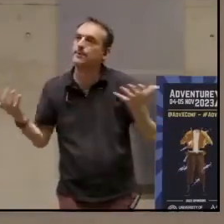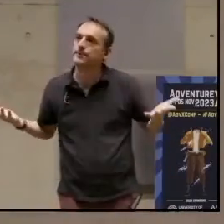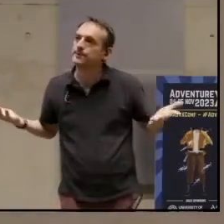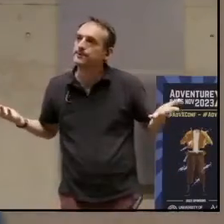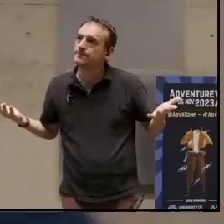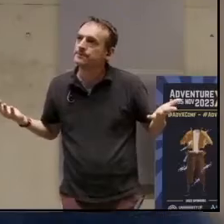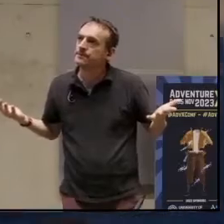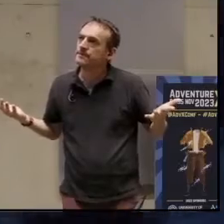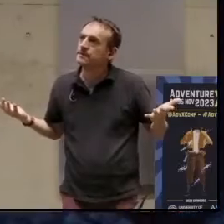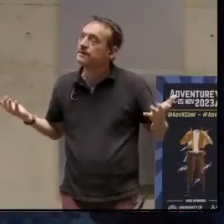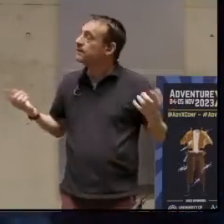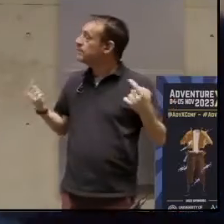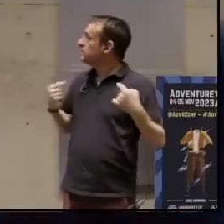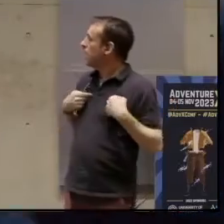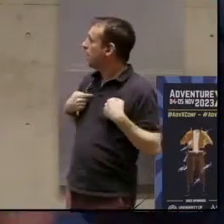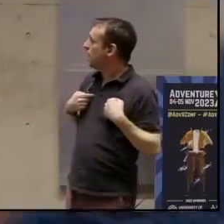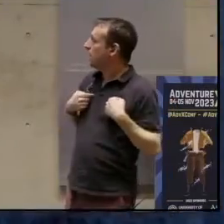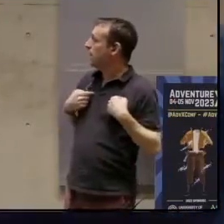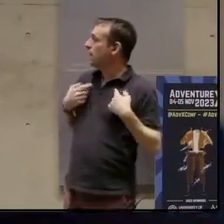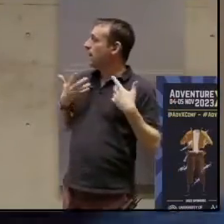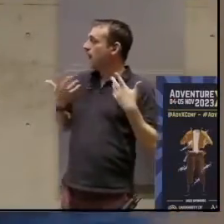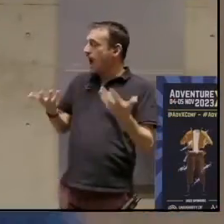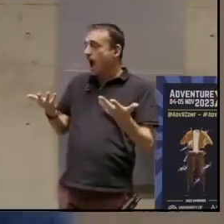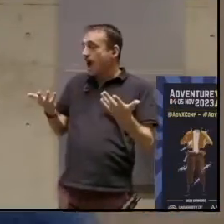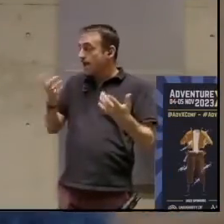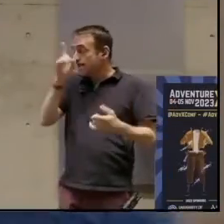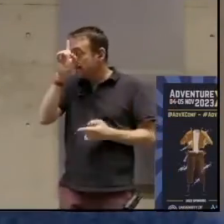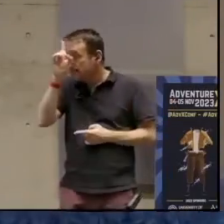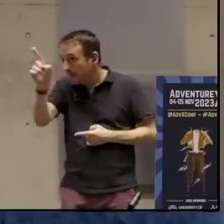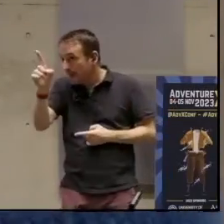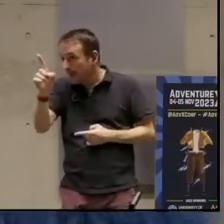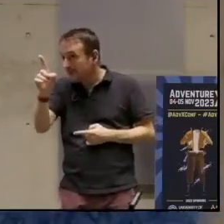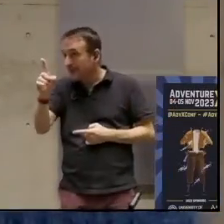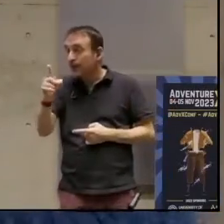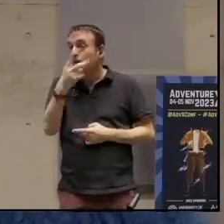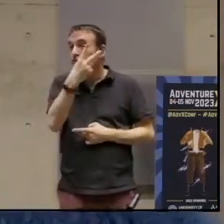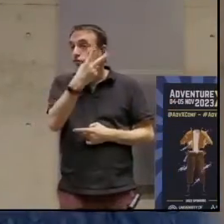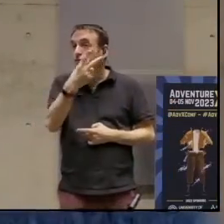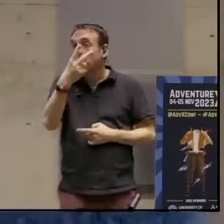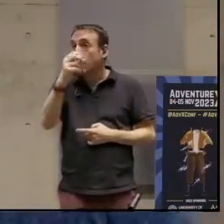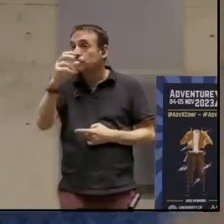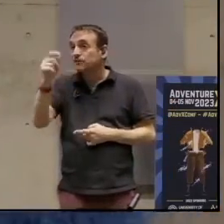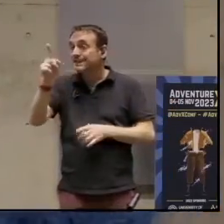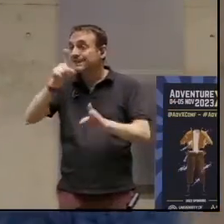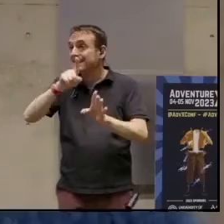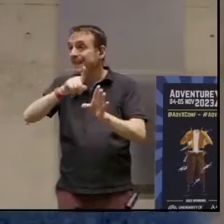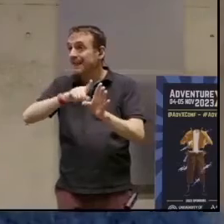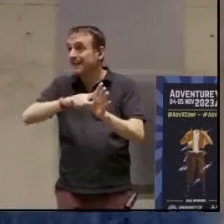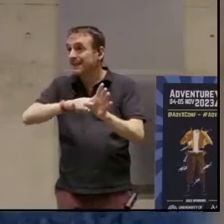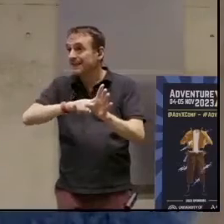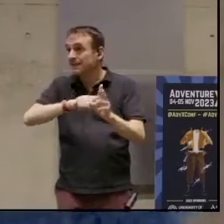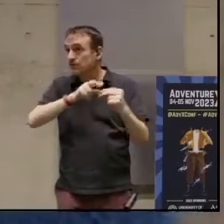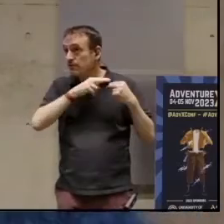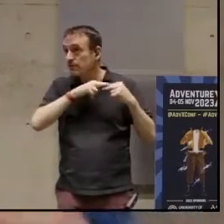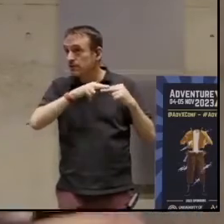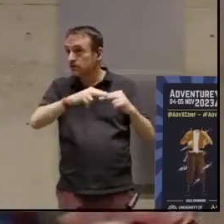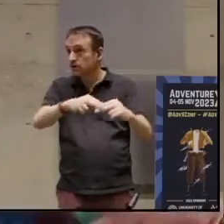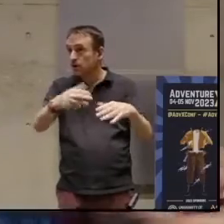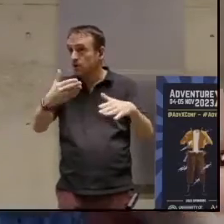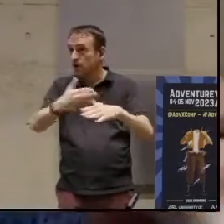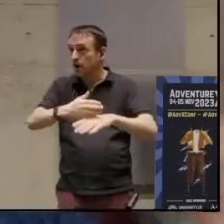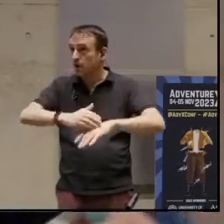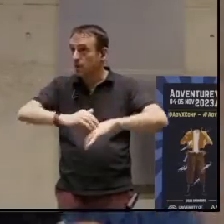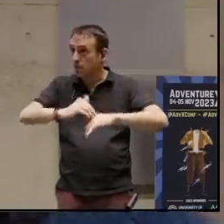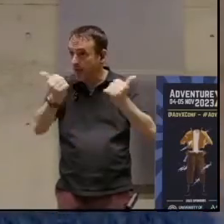behind hashtag abolish the police for fucking America. But it's a 200-year system that functions because they have money and